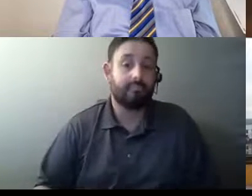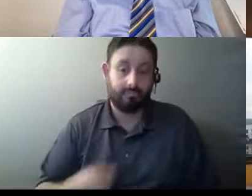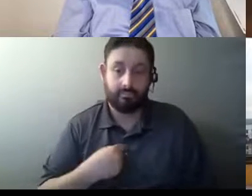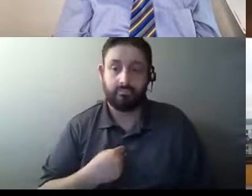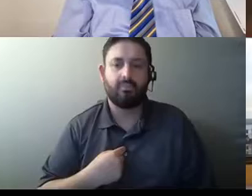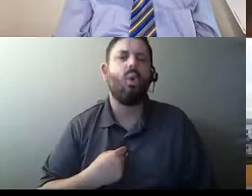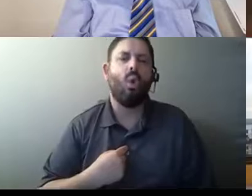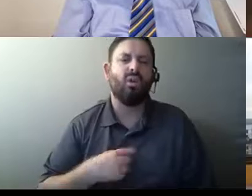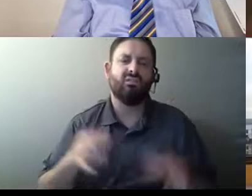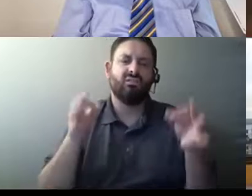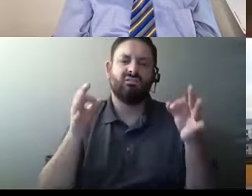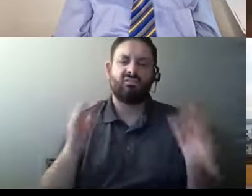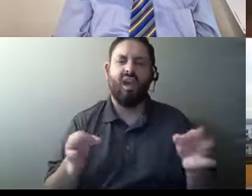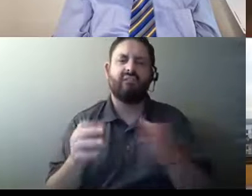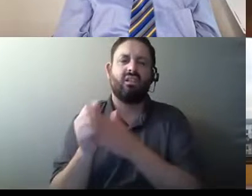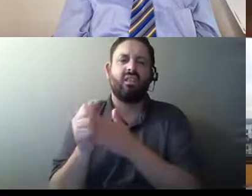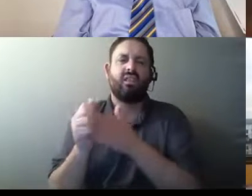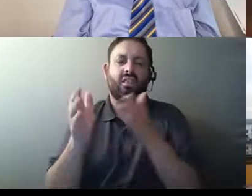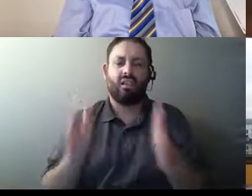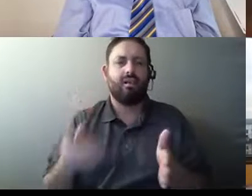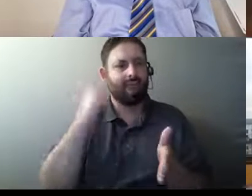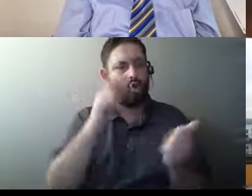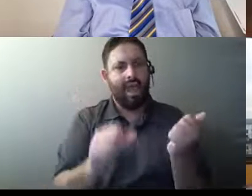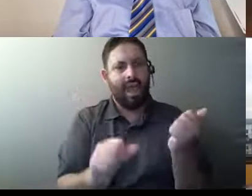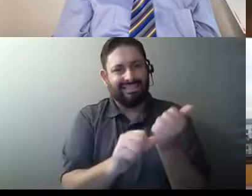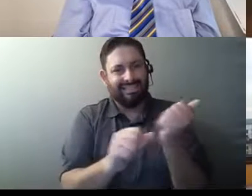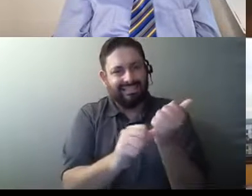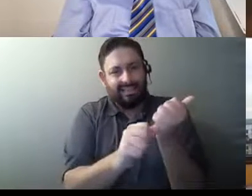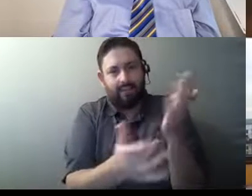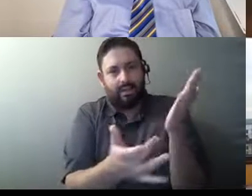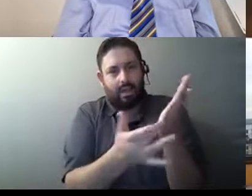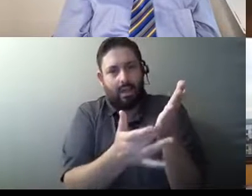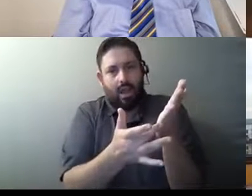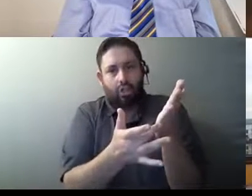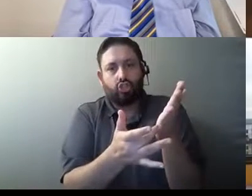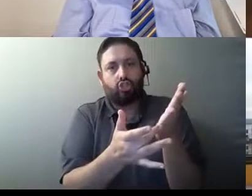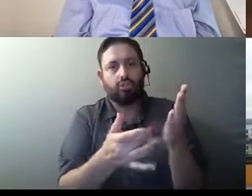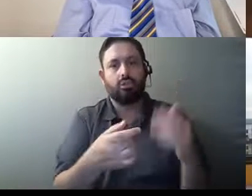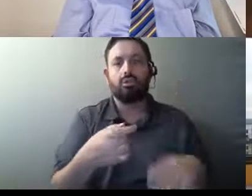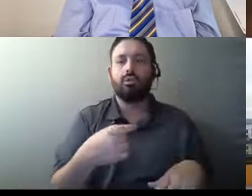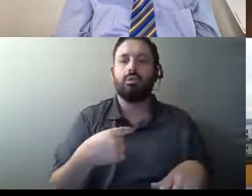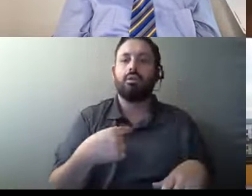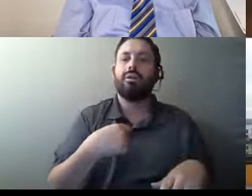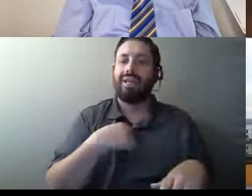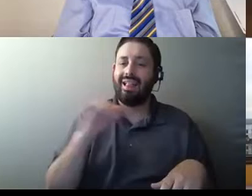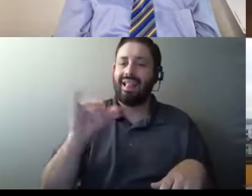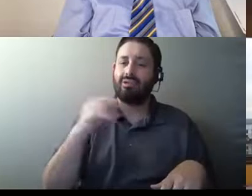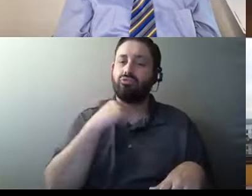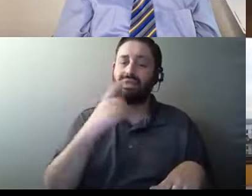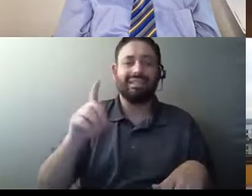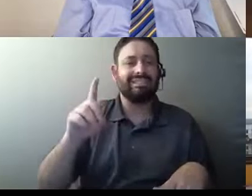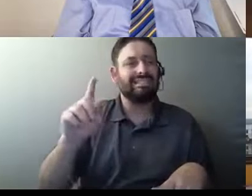be a champion for assistive technology. Like I said, the disabled community needs